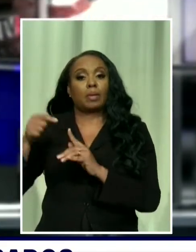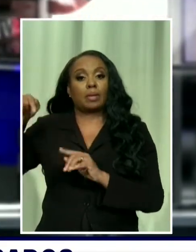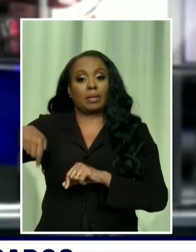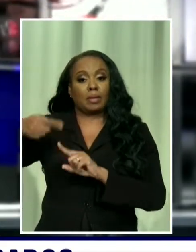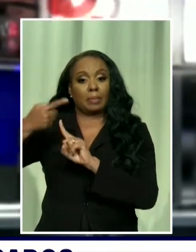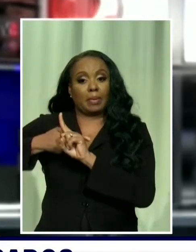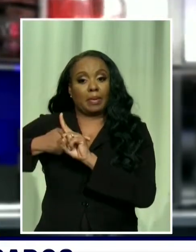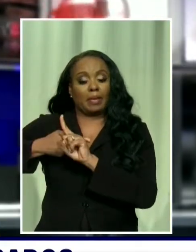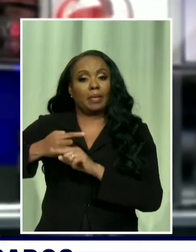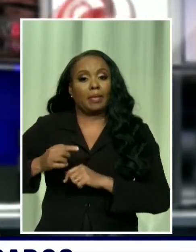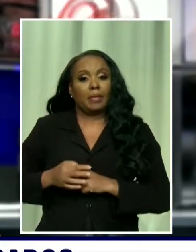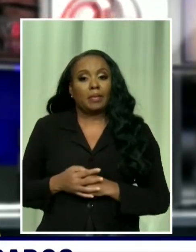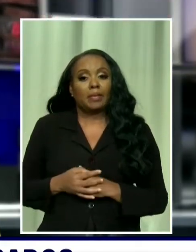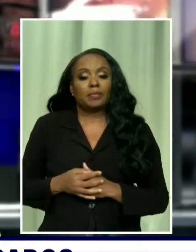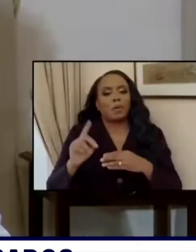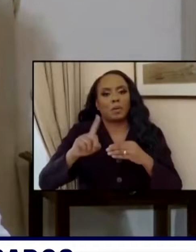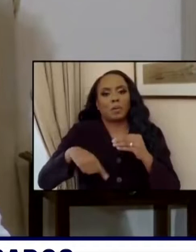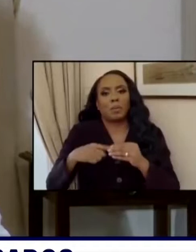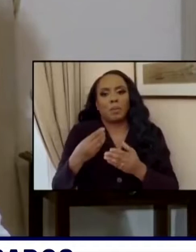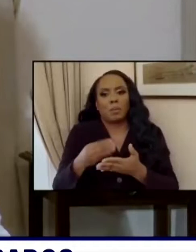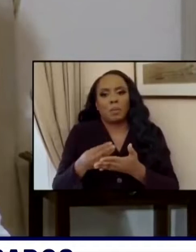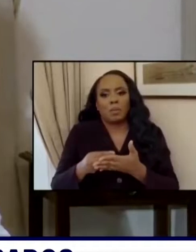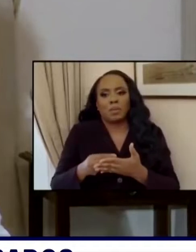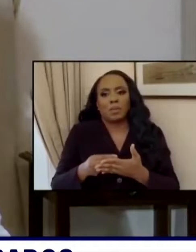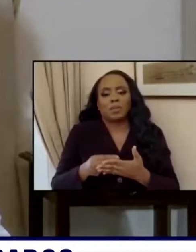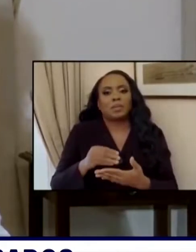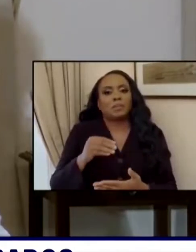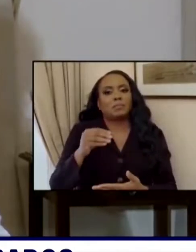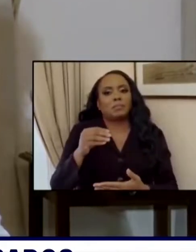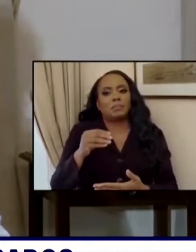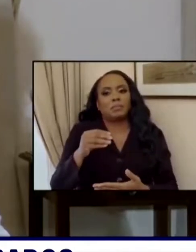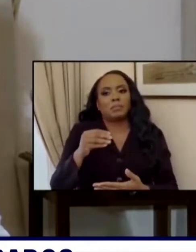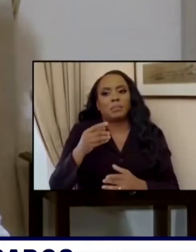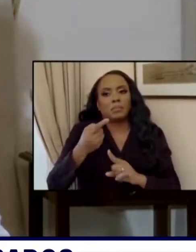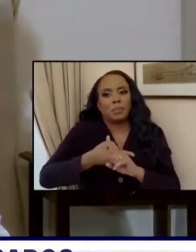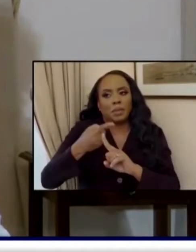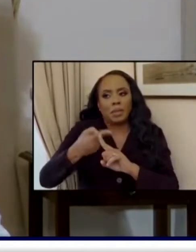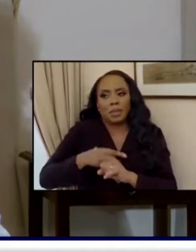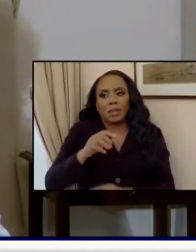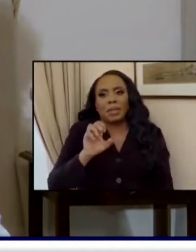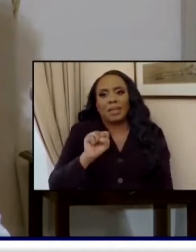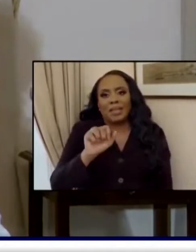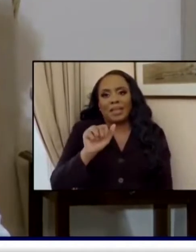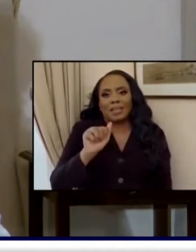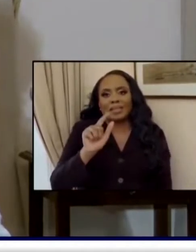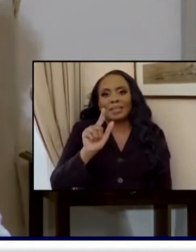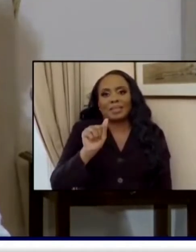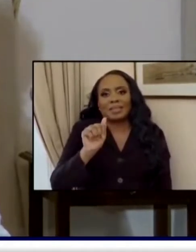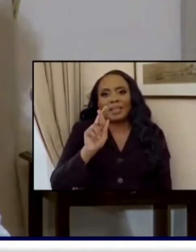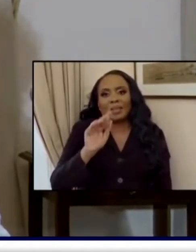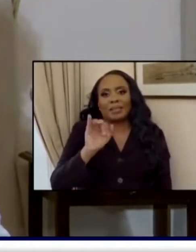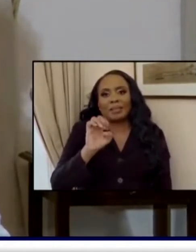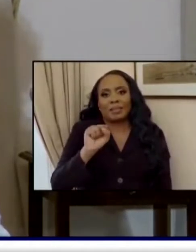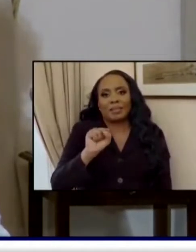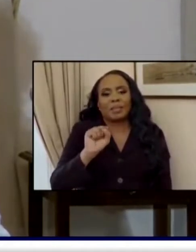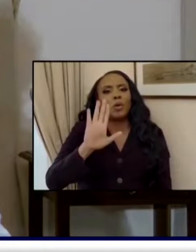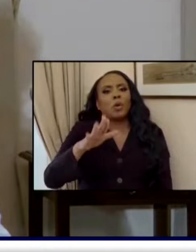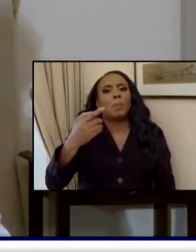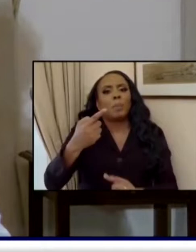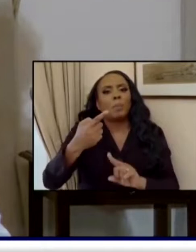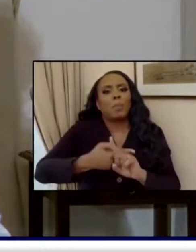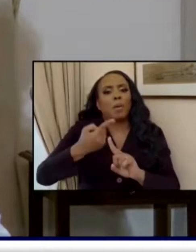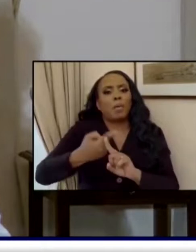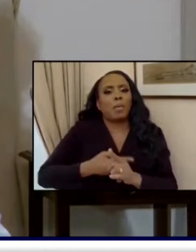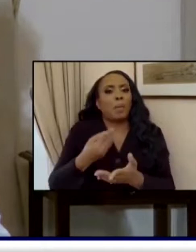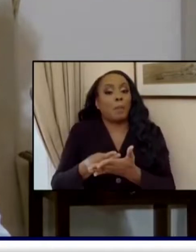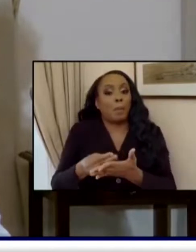month. I have given instructions that that should happen before the end of September, and I am